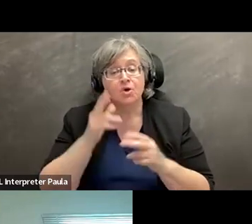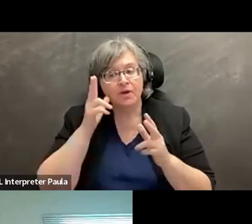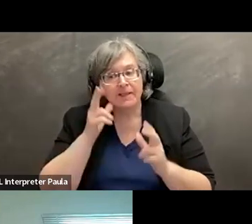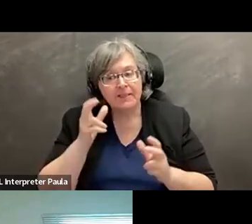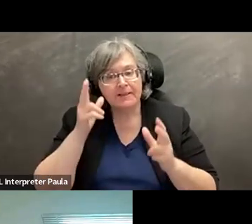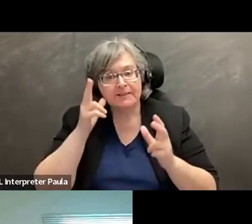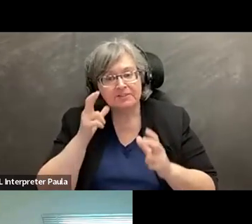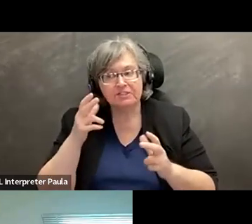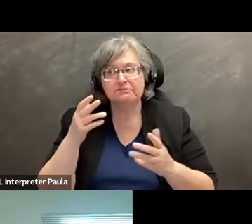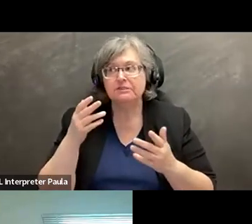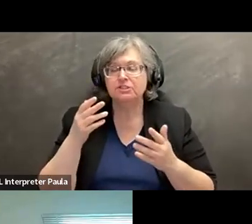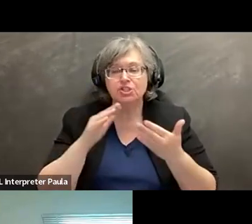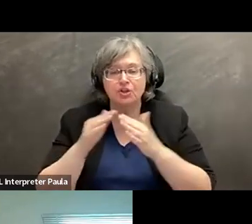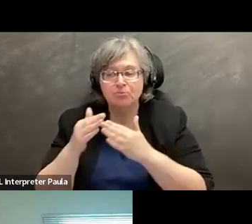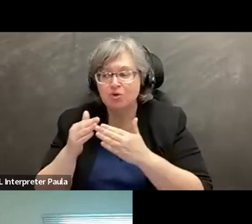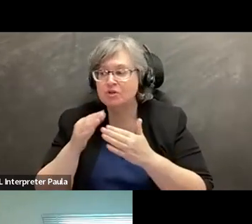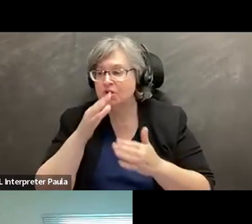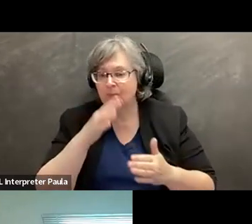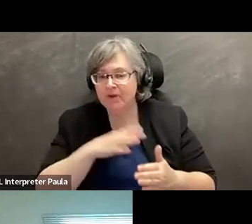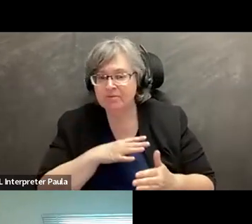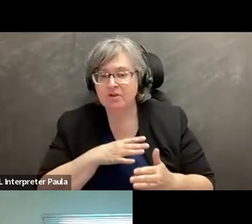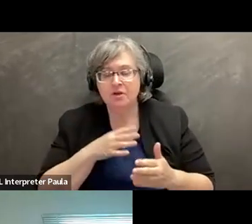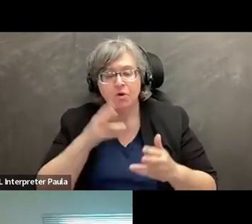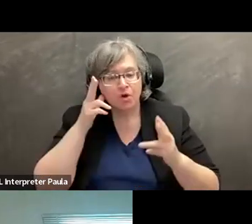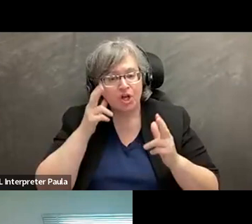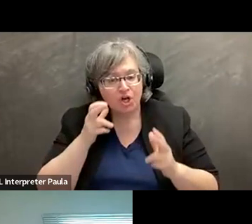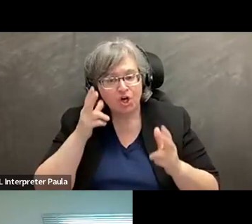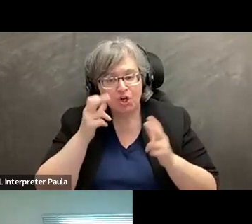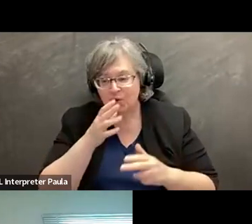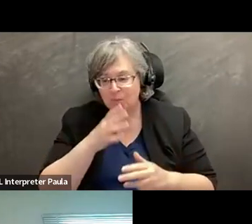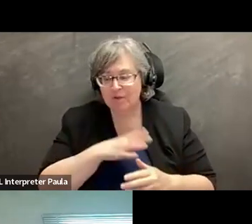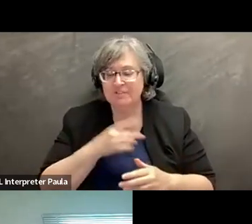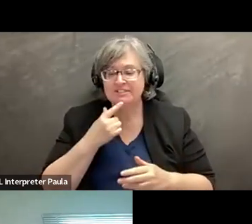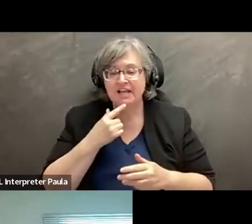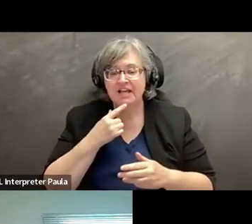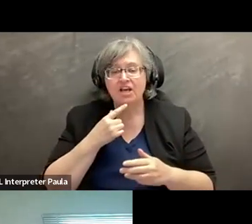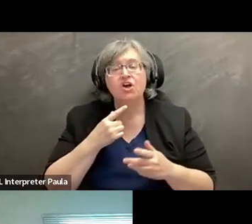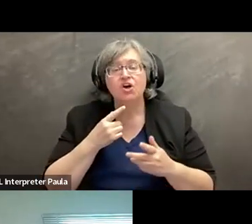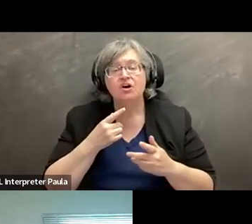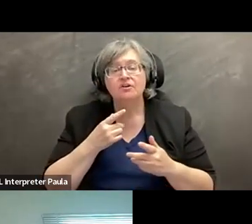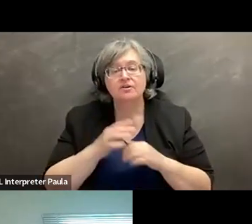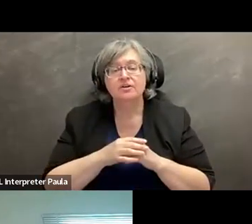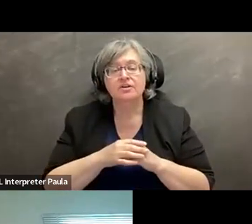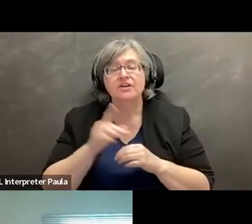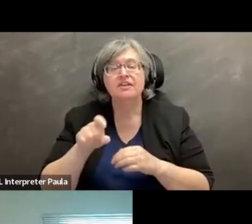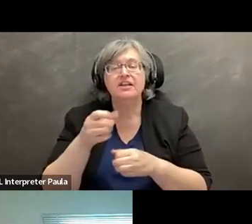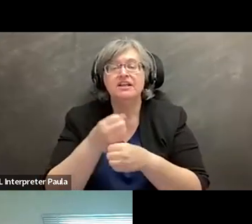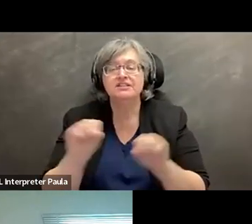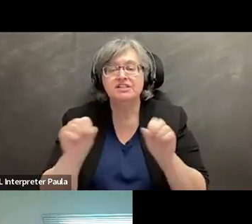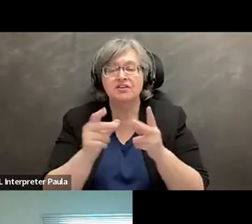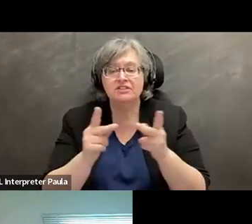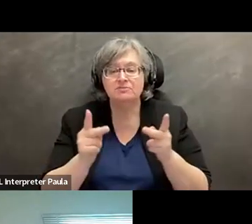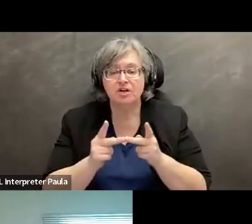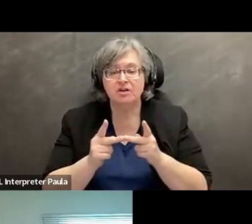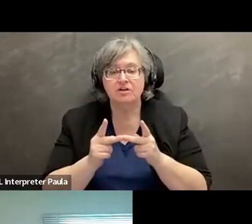those community conversations with the women, heard them say that they need, first of all, a safe space to